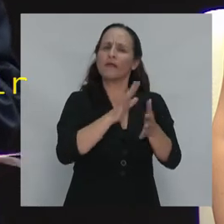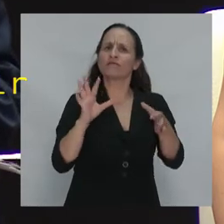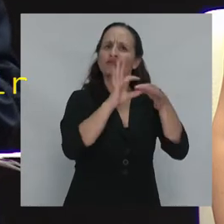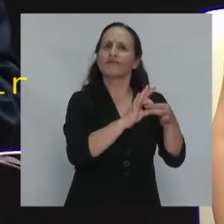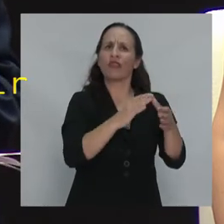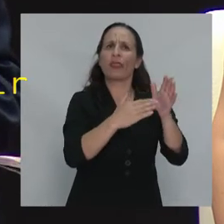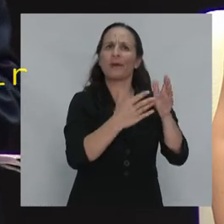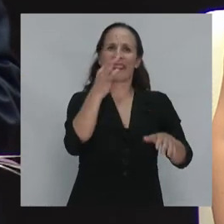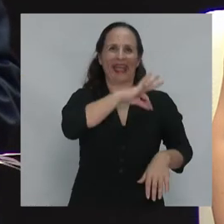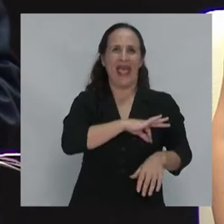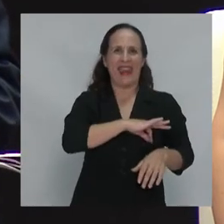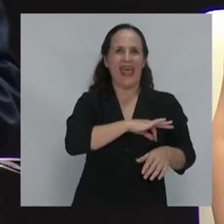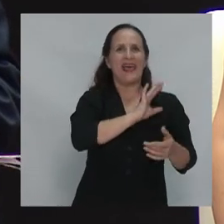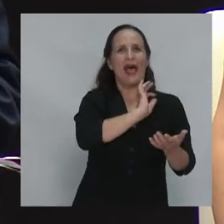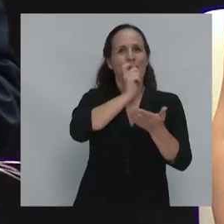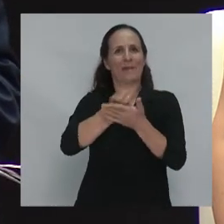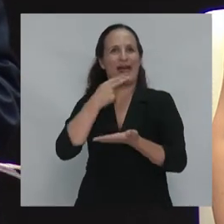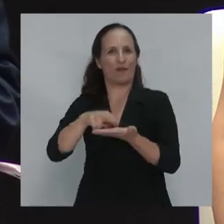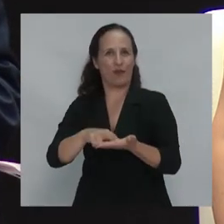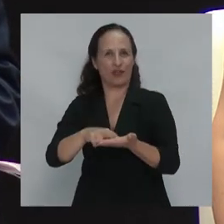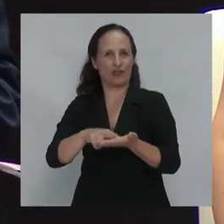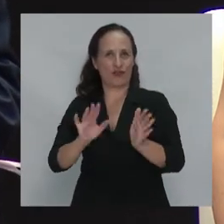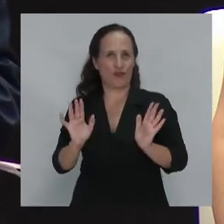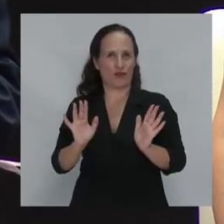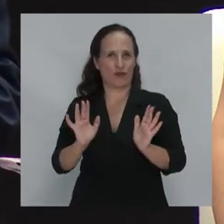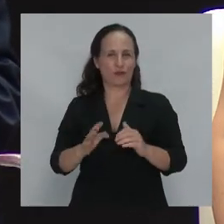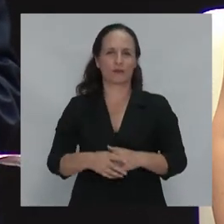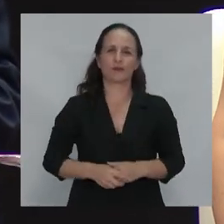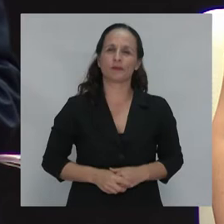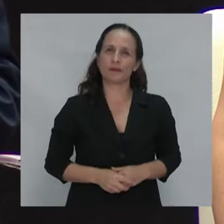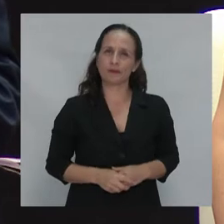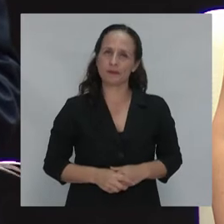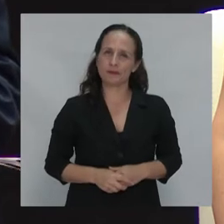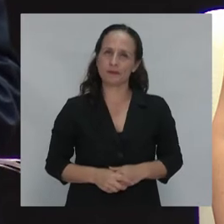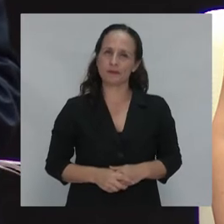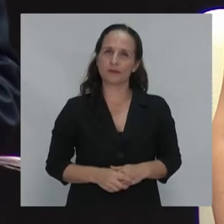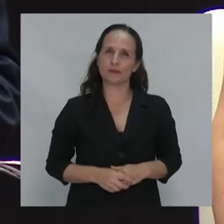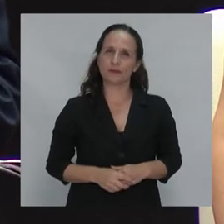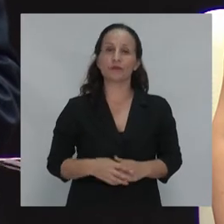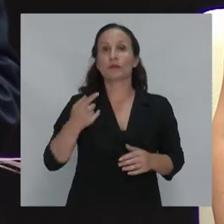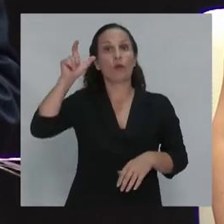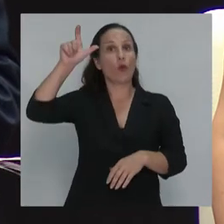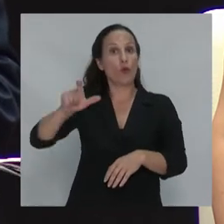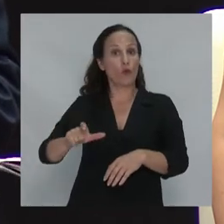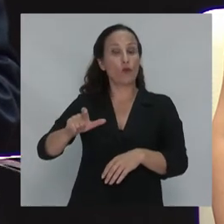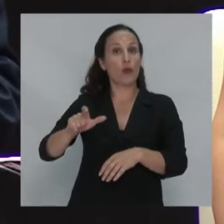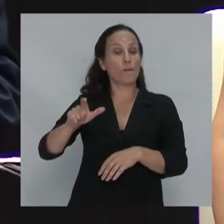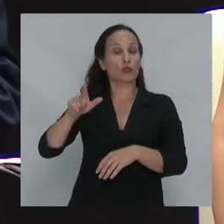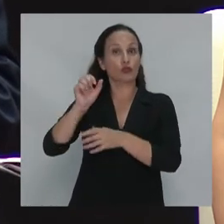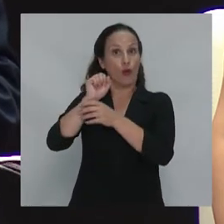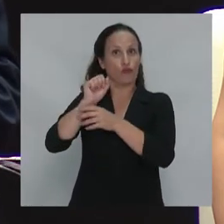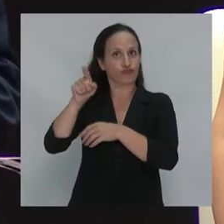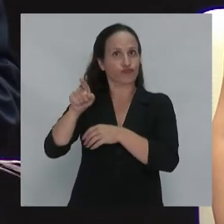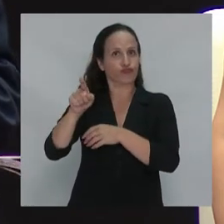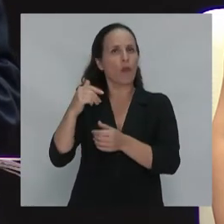French economist Thomas Piketty, will not suffice alone. A one-time levy on all